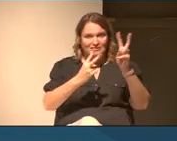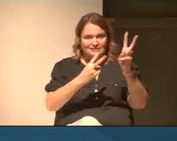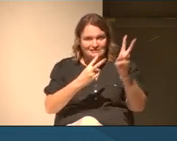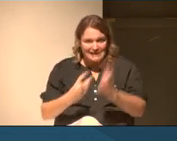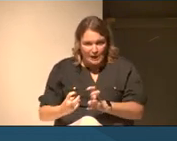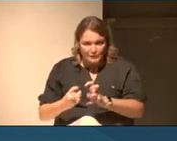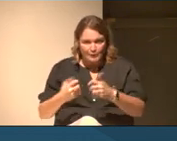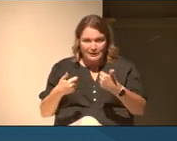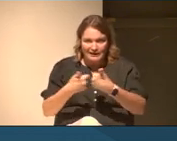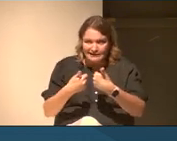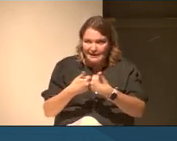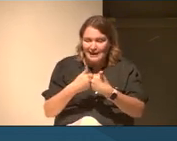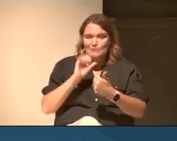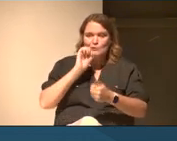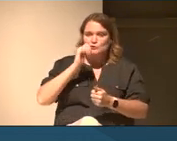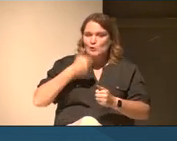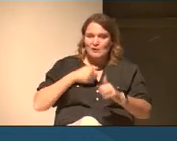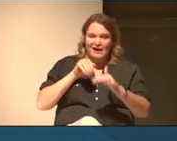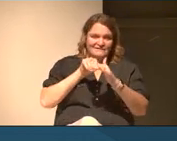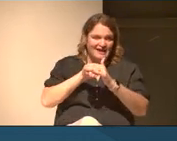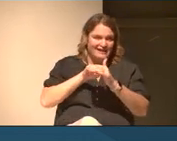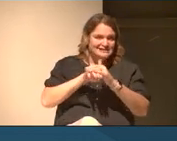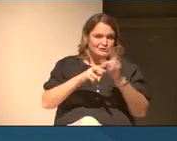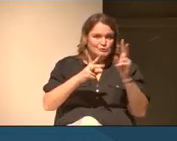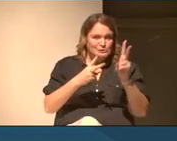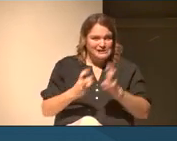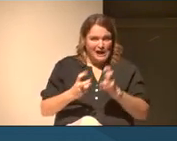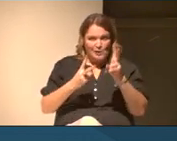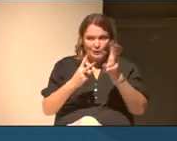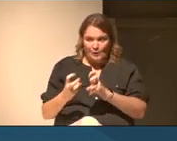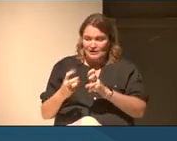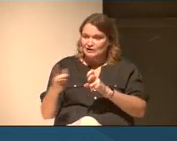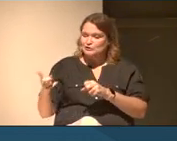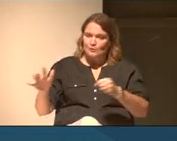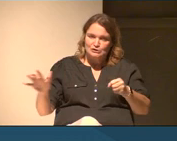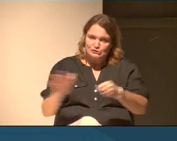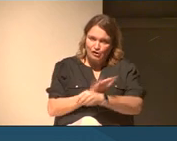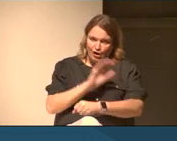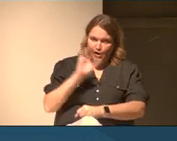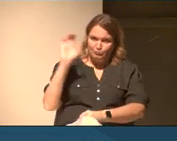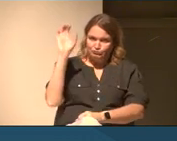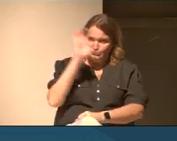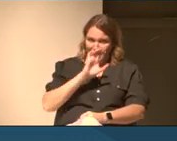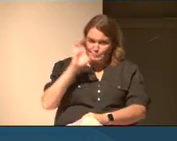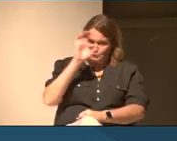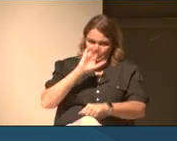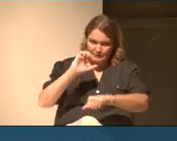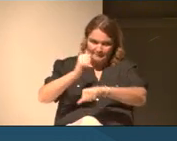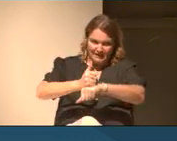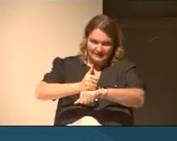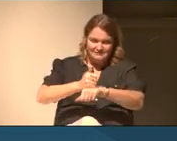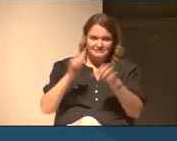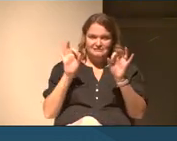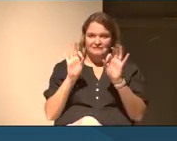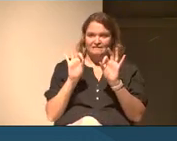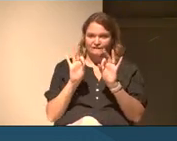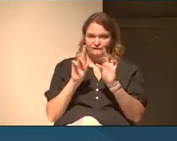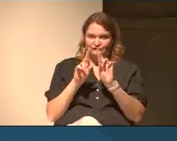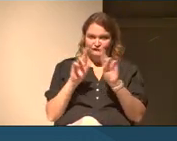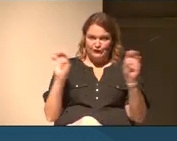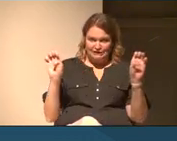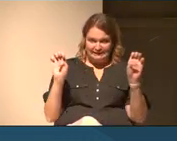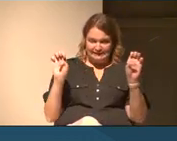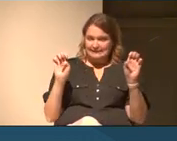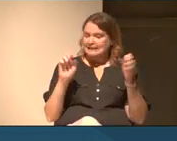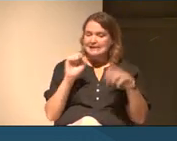game or don't have access to being able to download things. So this is entirely browser-based, totally free. The package is really small.